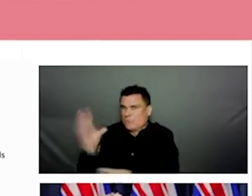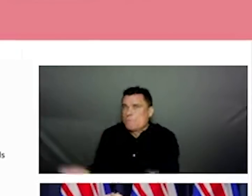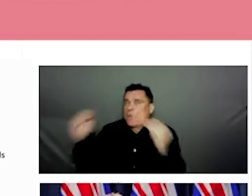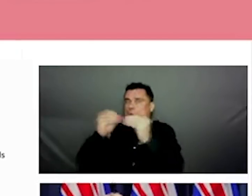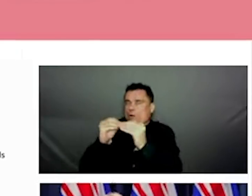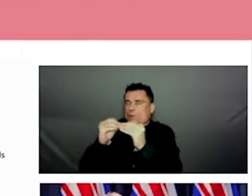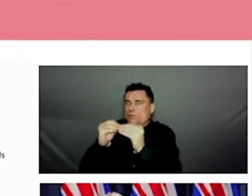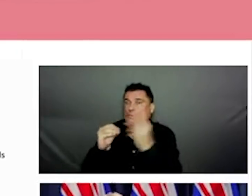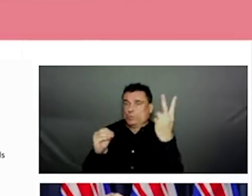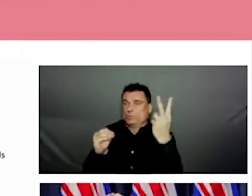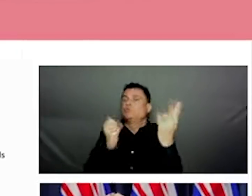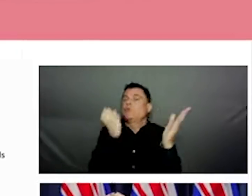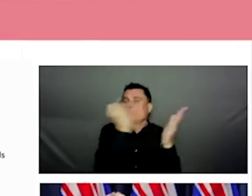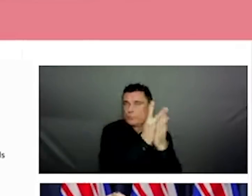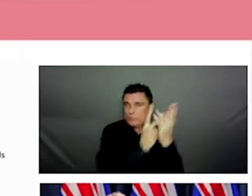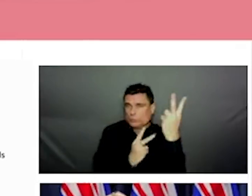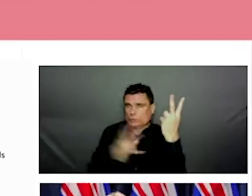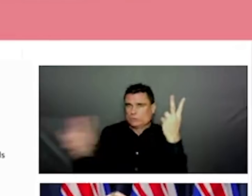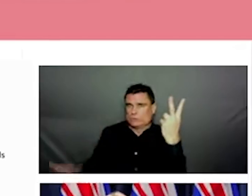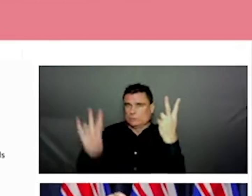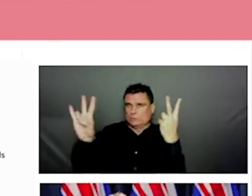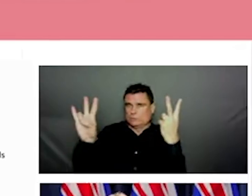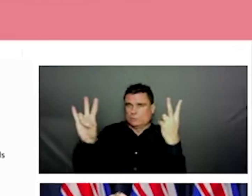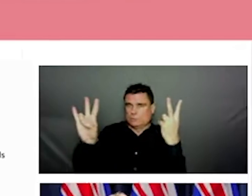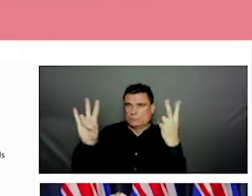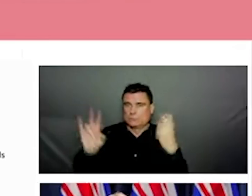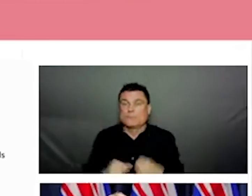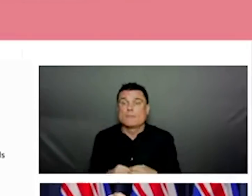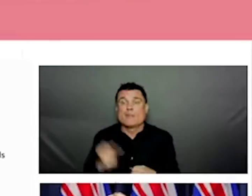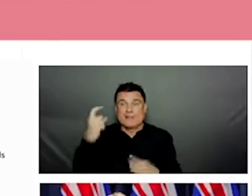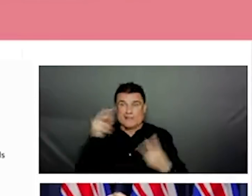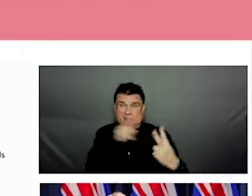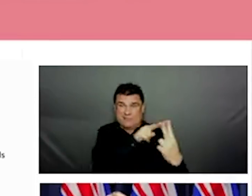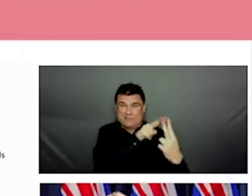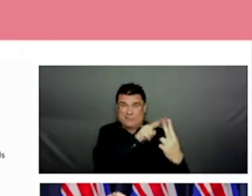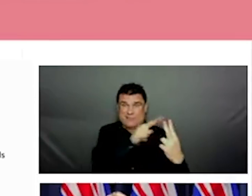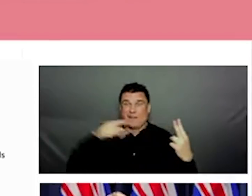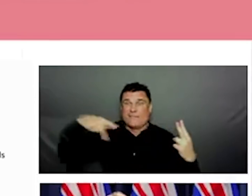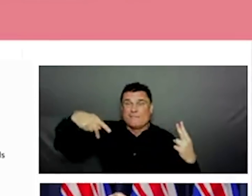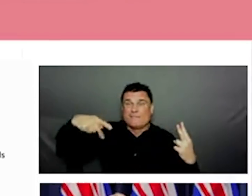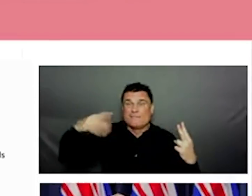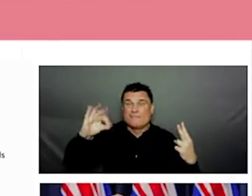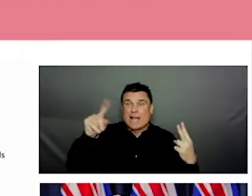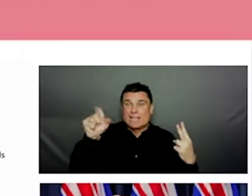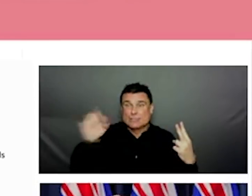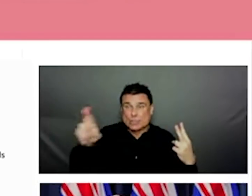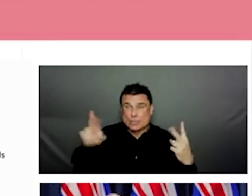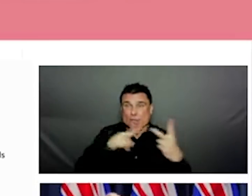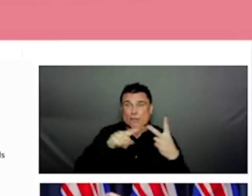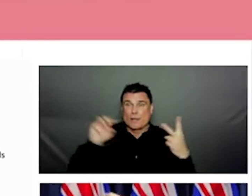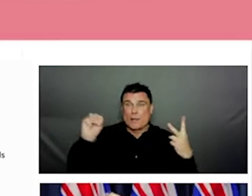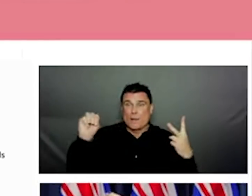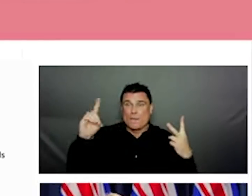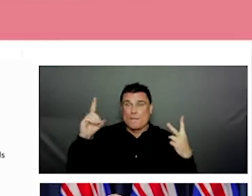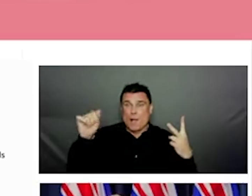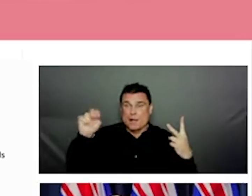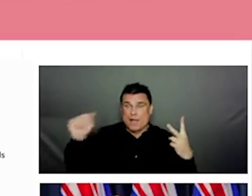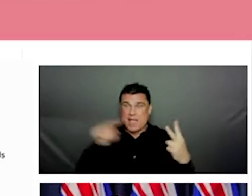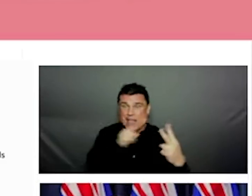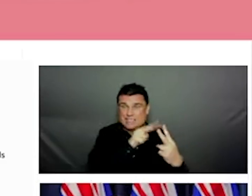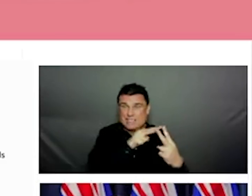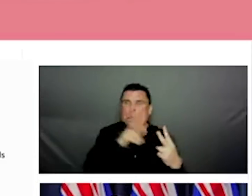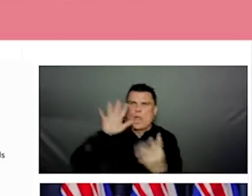come March. So we are expecting to have way more of those vaccines once we get into April,